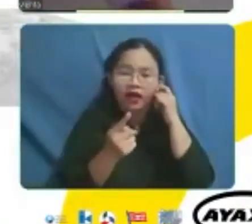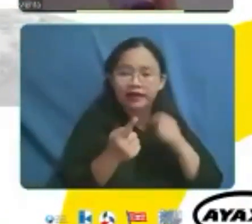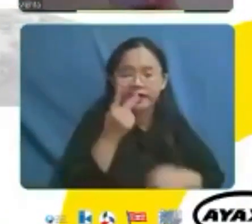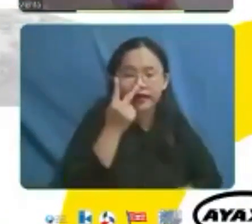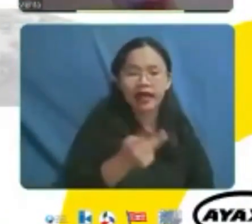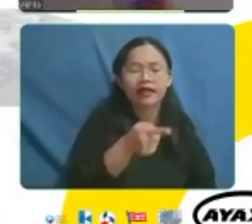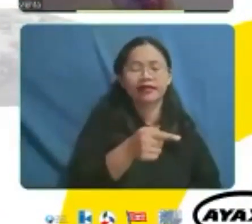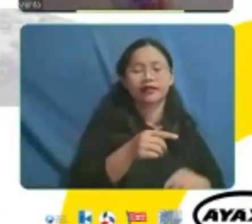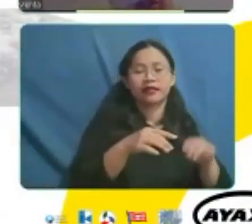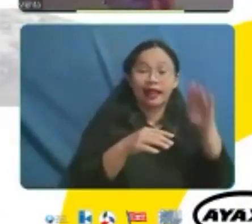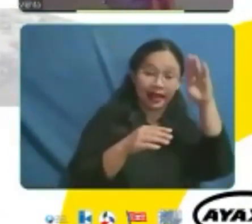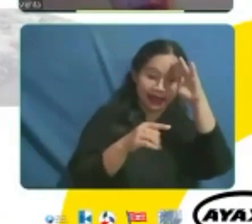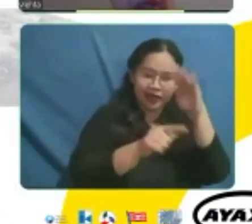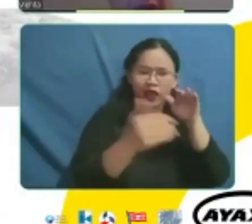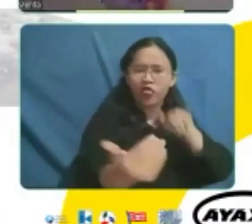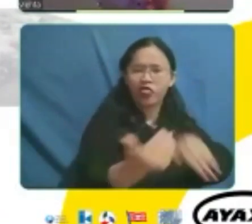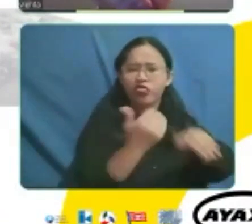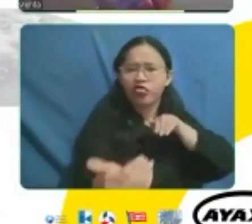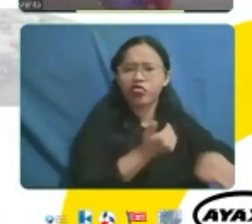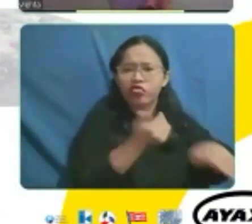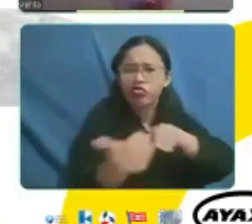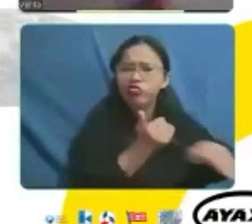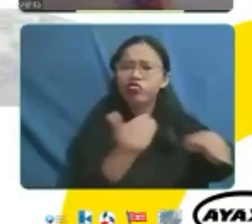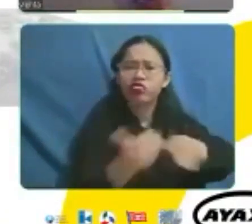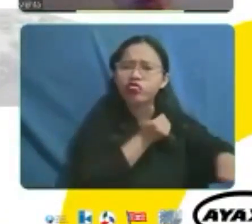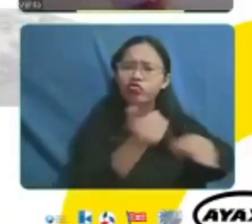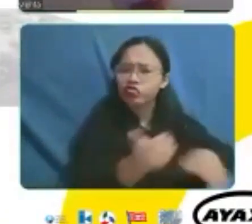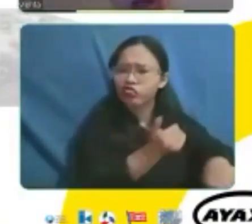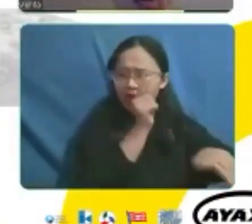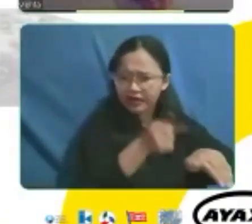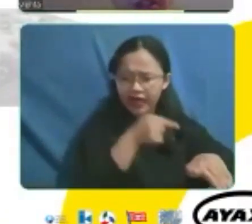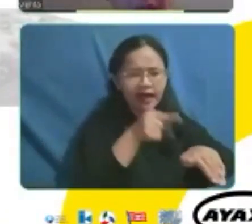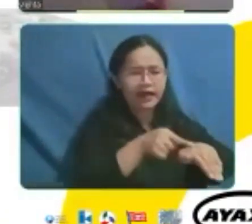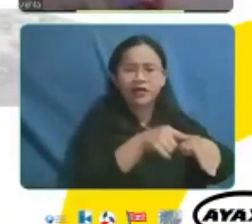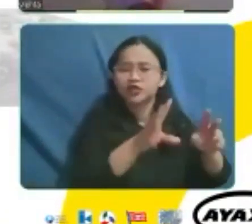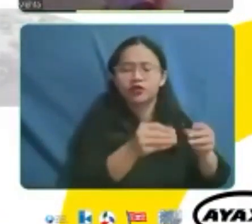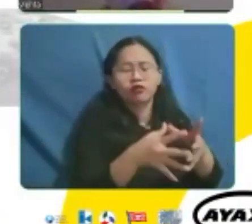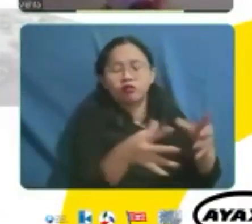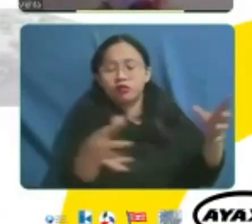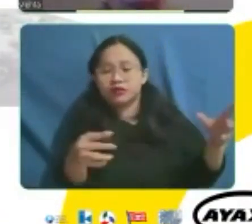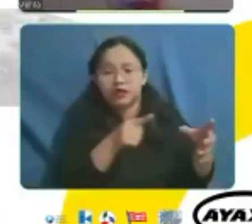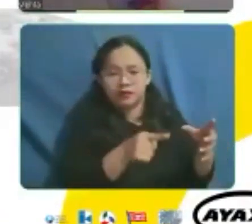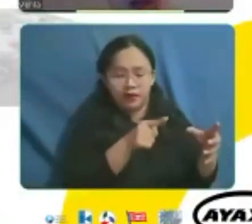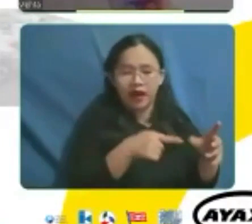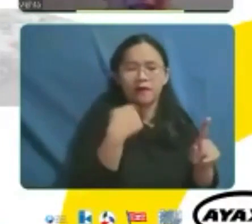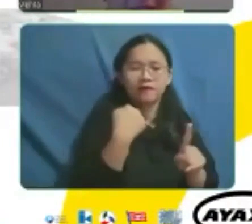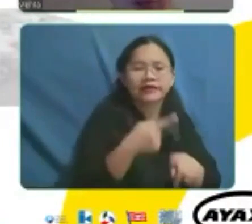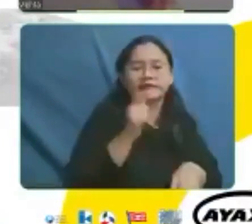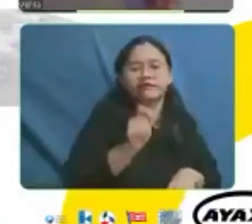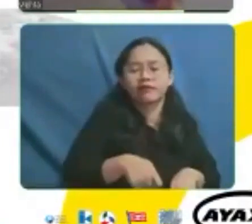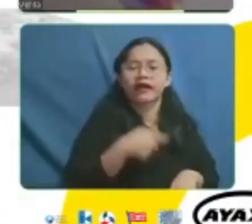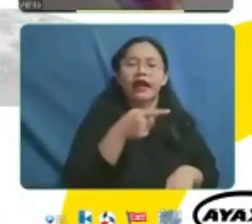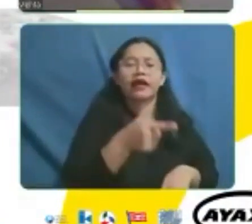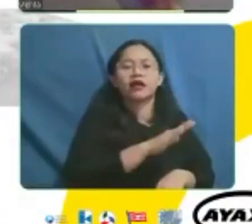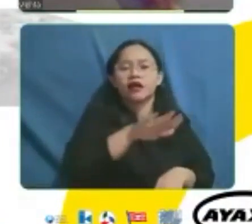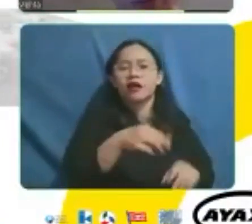lot of kind of solid fuels being used for household air pollution as well. And then you can see that Amya's neighborhood is a